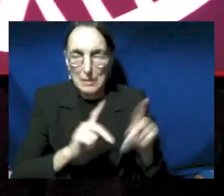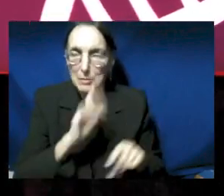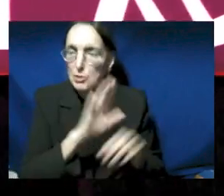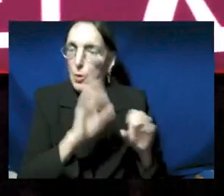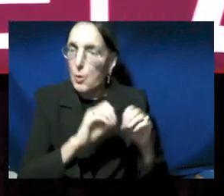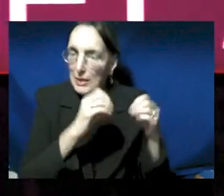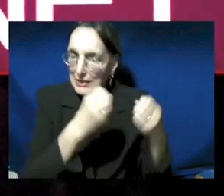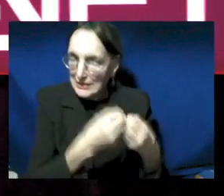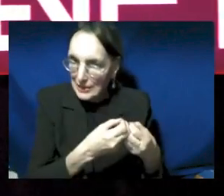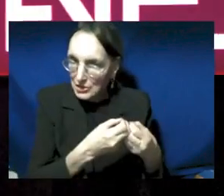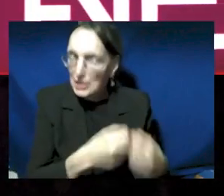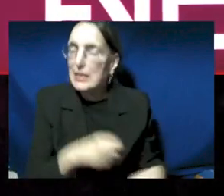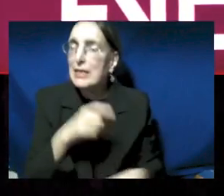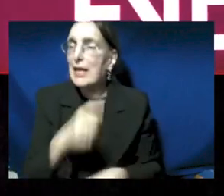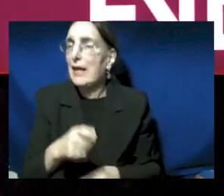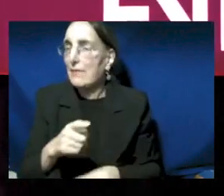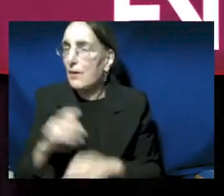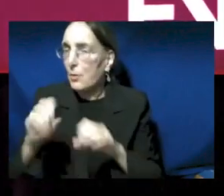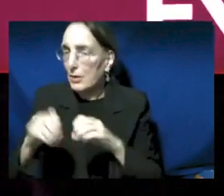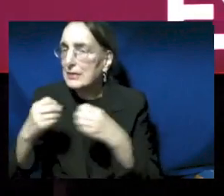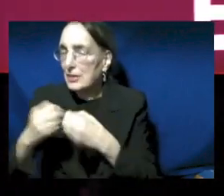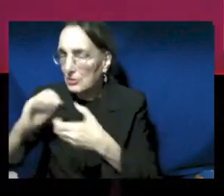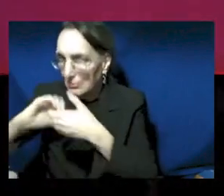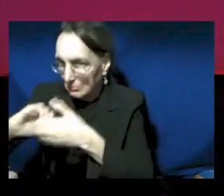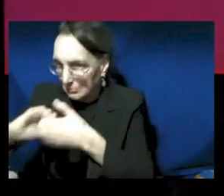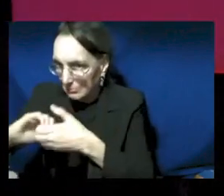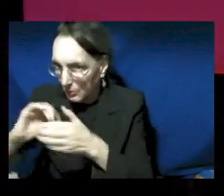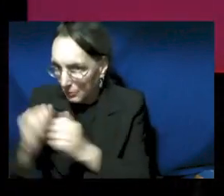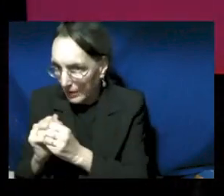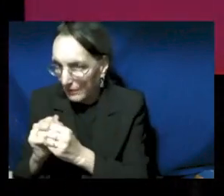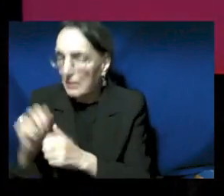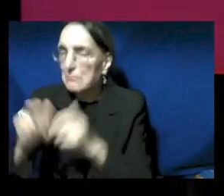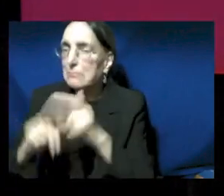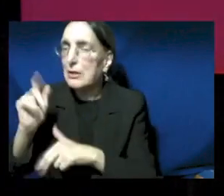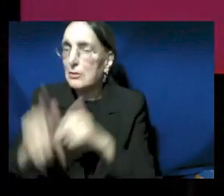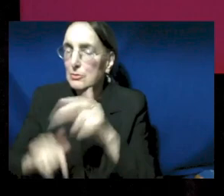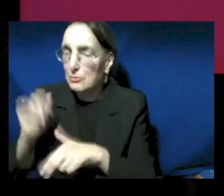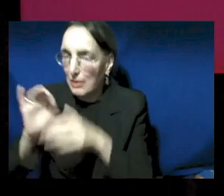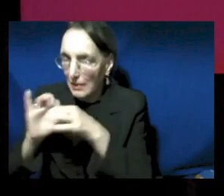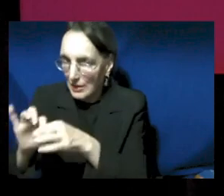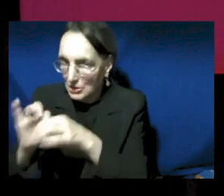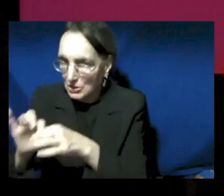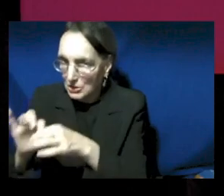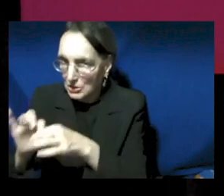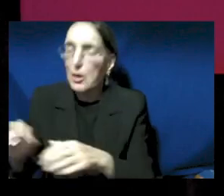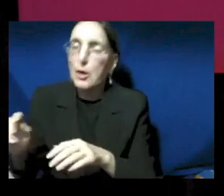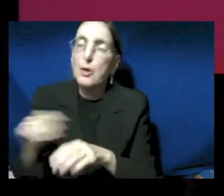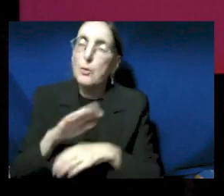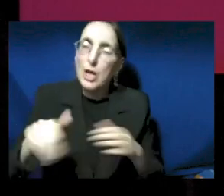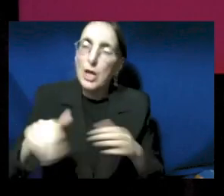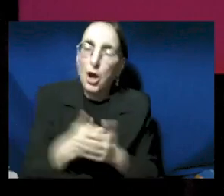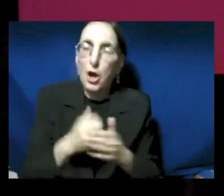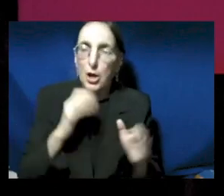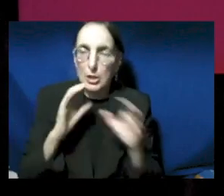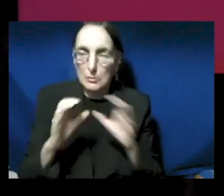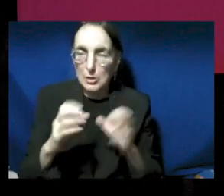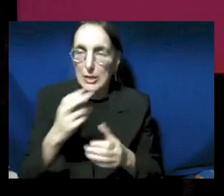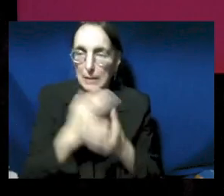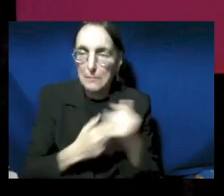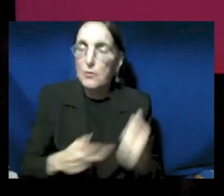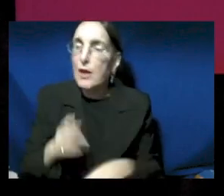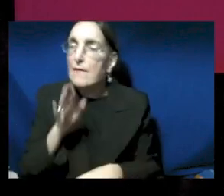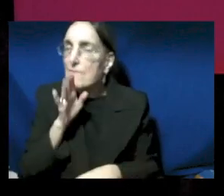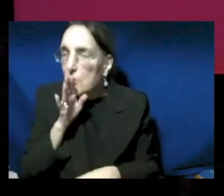thing is, we all communicate how? Verbally and non-verbally. That is very important that we're mindful